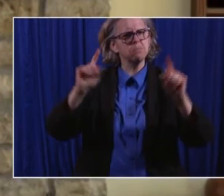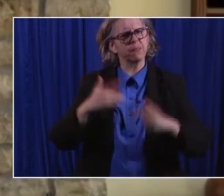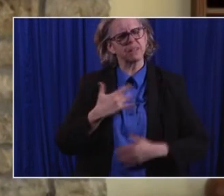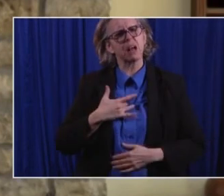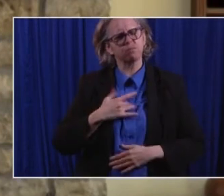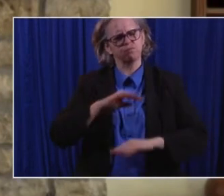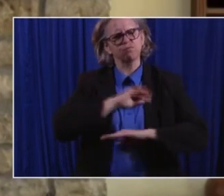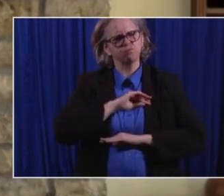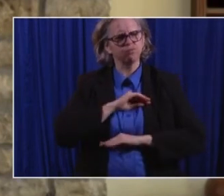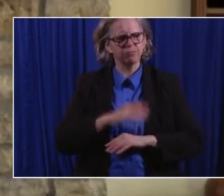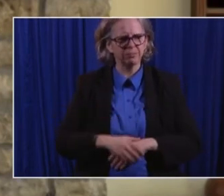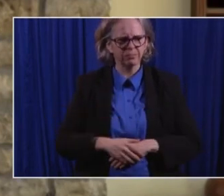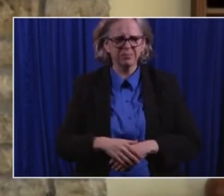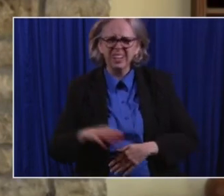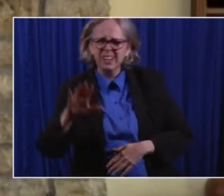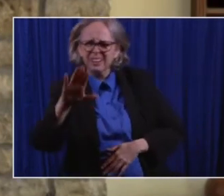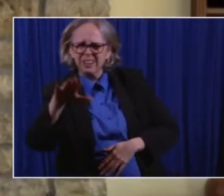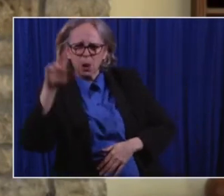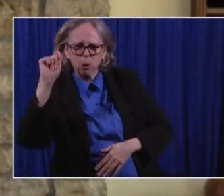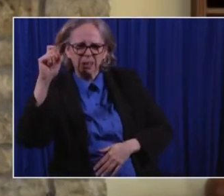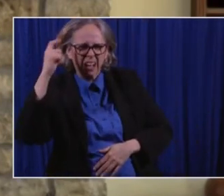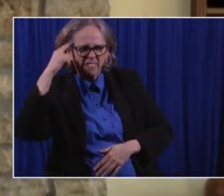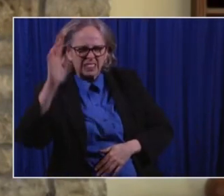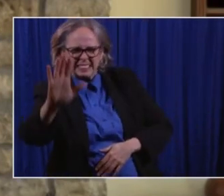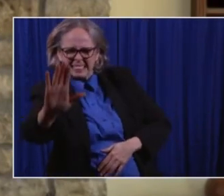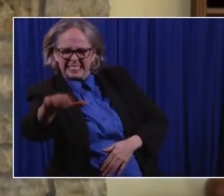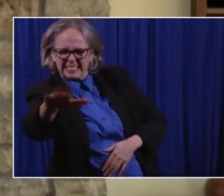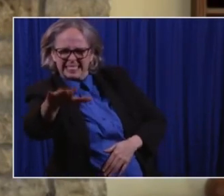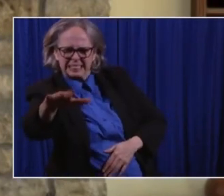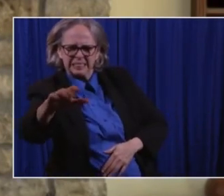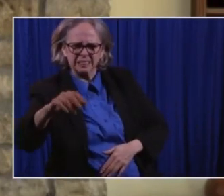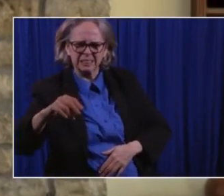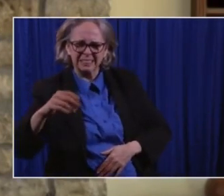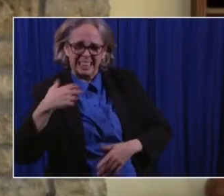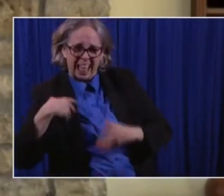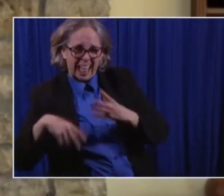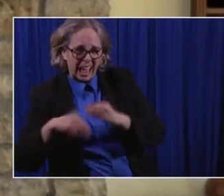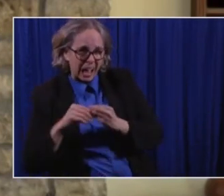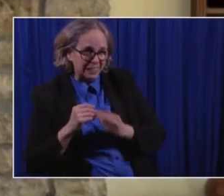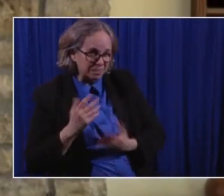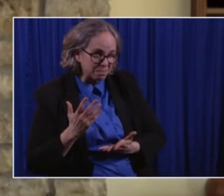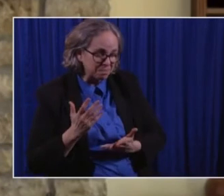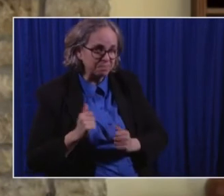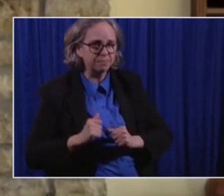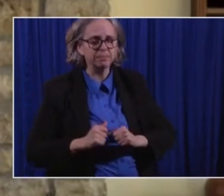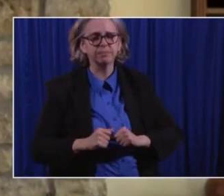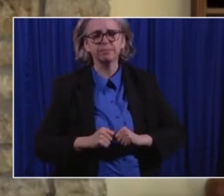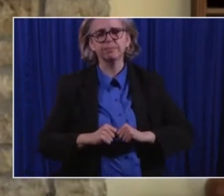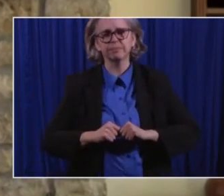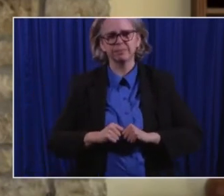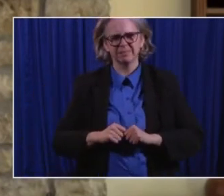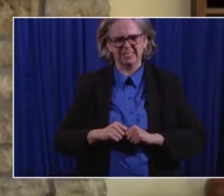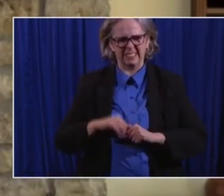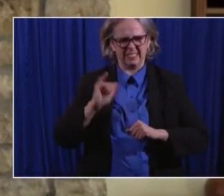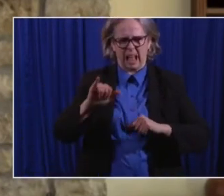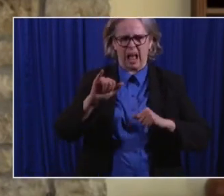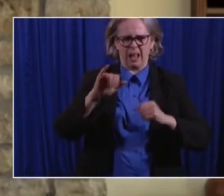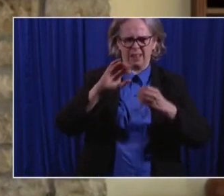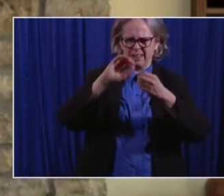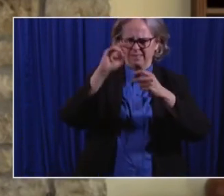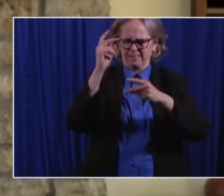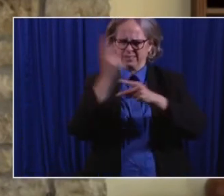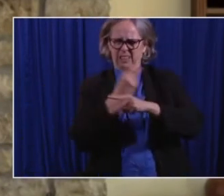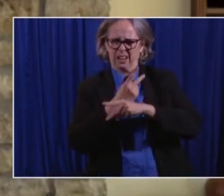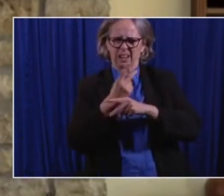I? Yeah. Well, Governor, can I add something to that? That in doing that, it's about making the vaccine